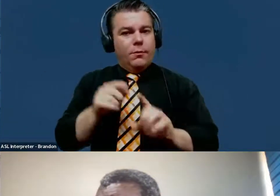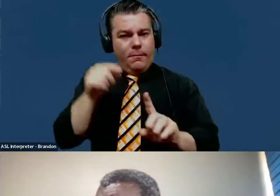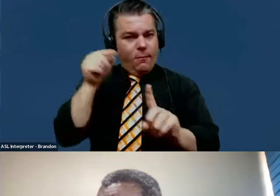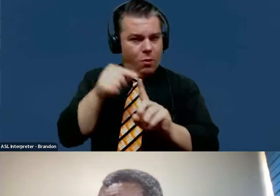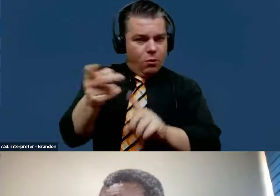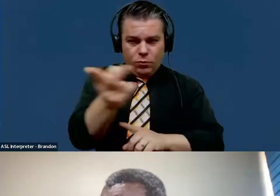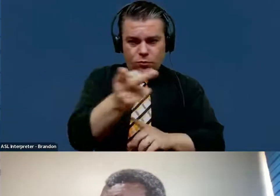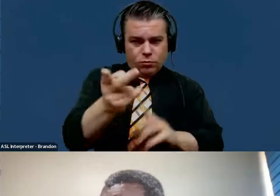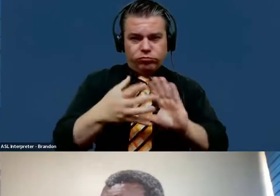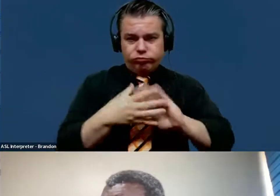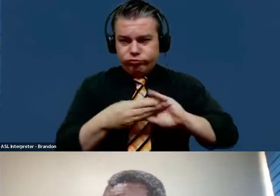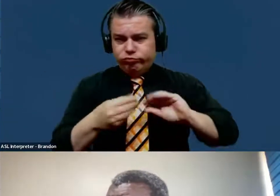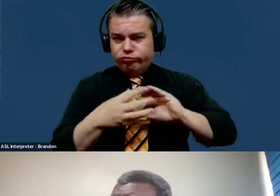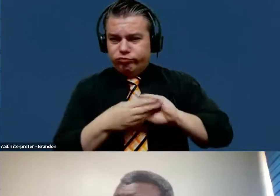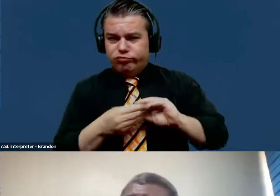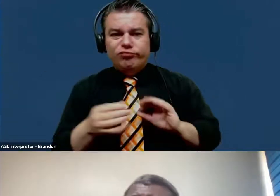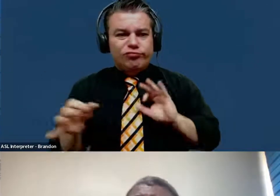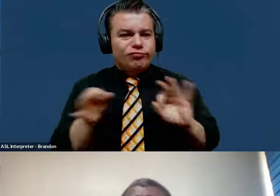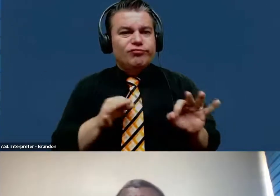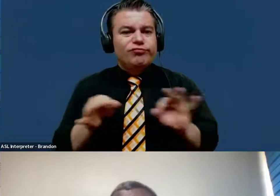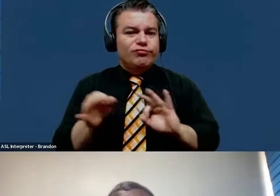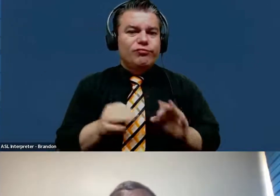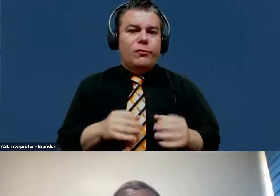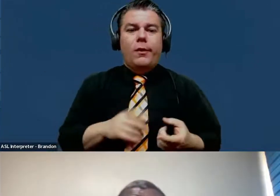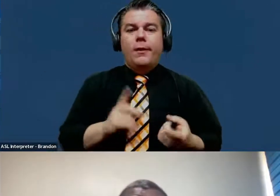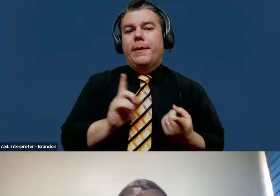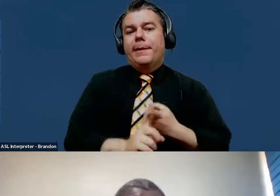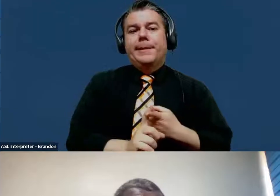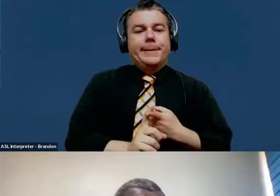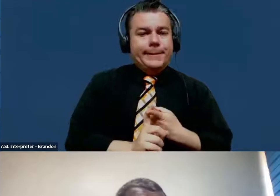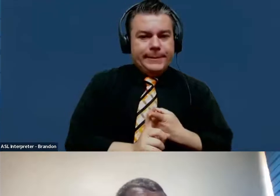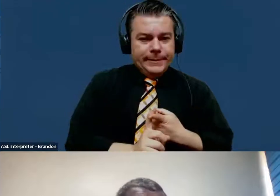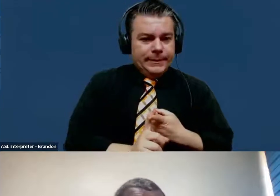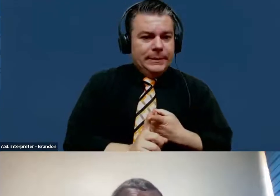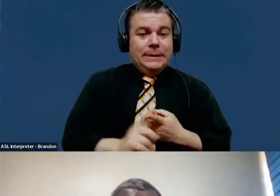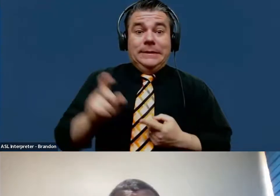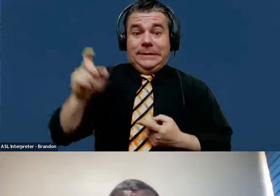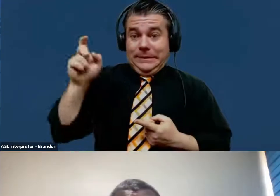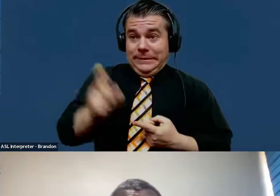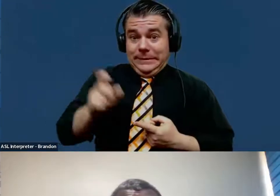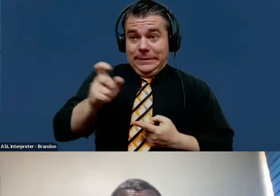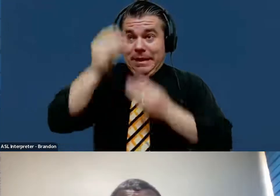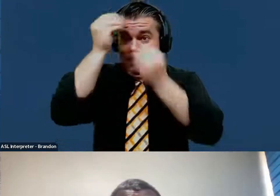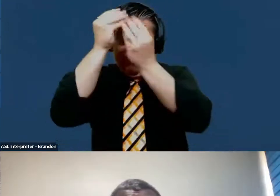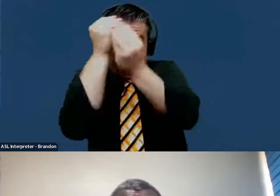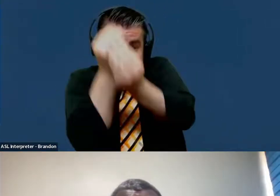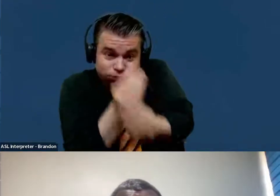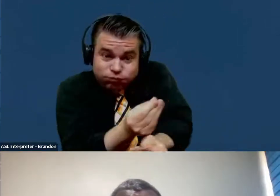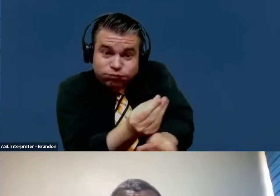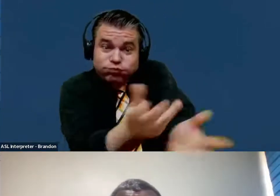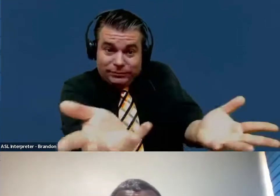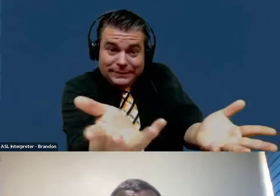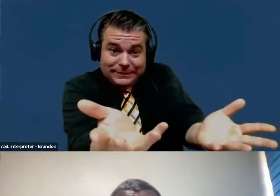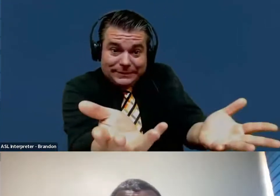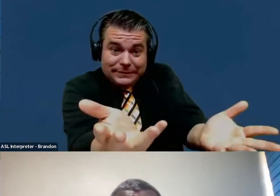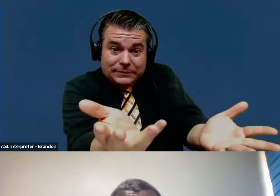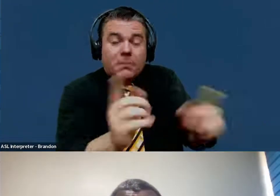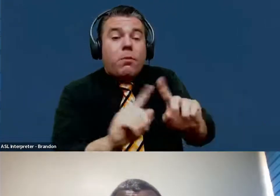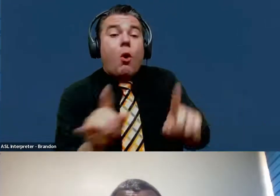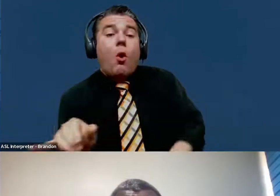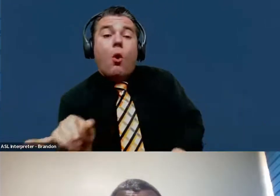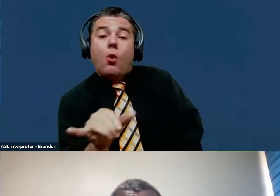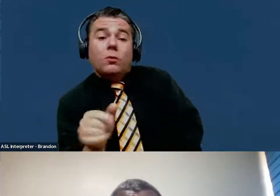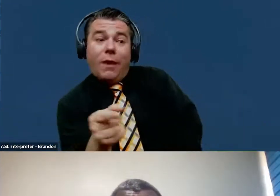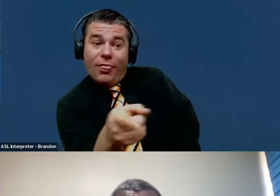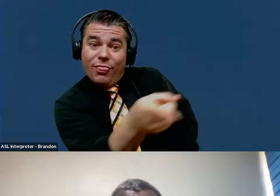of brought up, both as kind of, the need to get information to them, but also to be responsive to what they're thinking about in